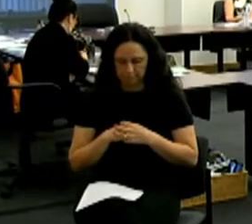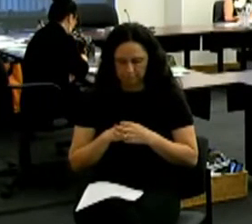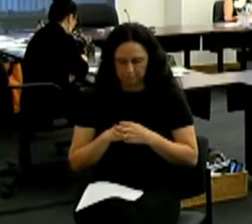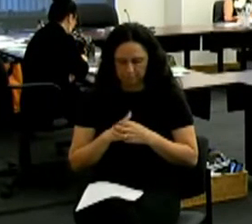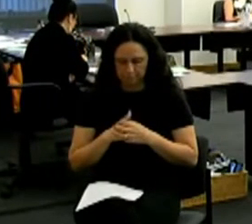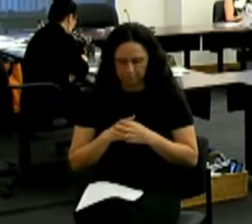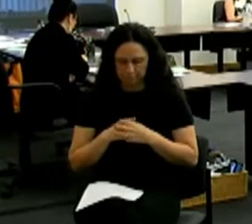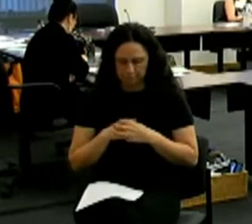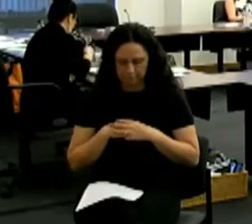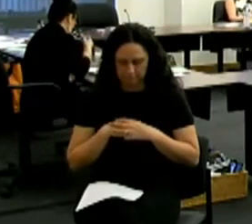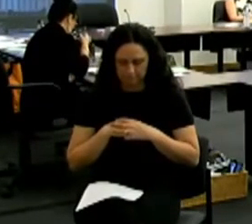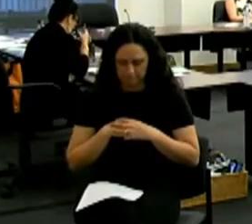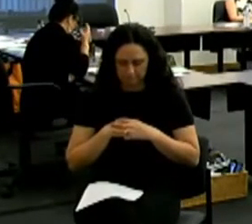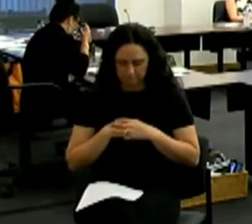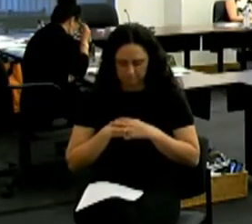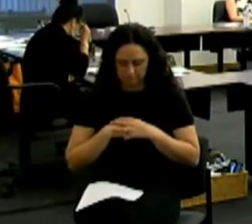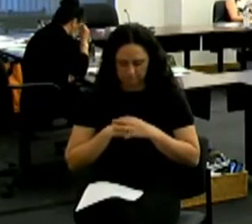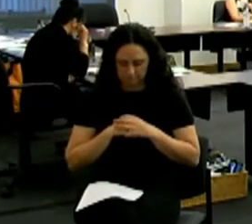All right.